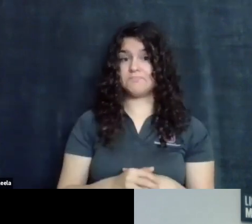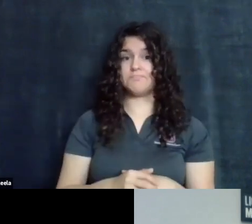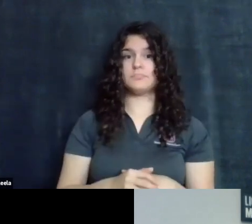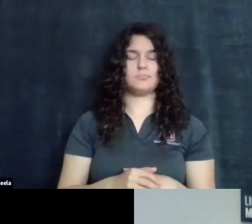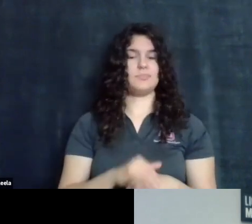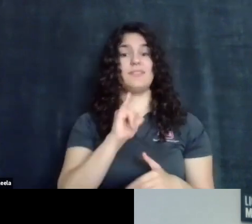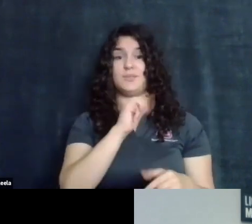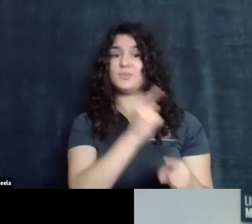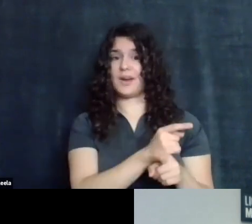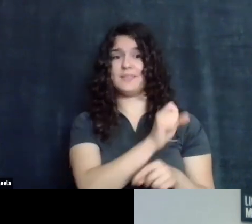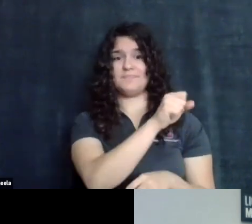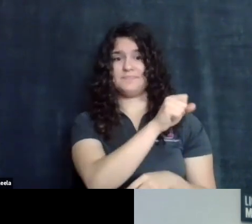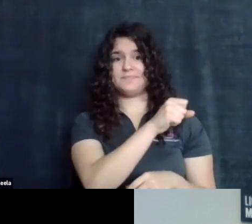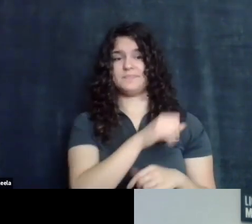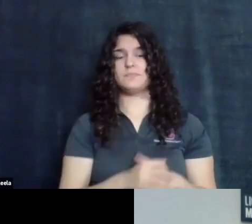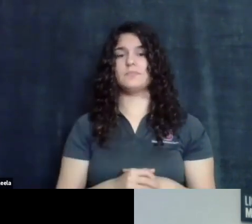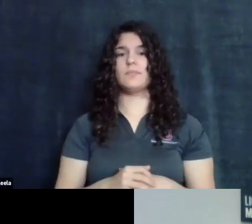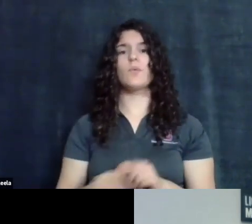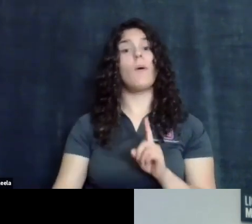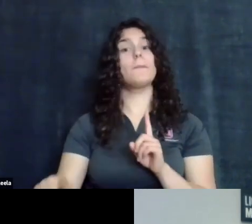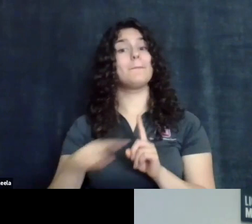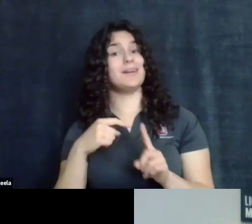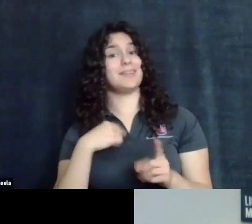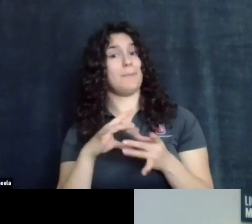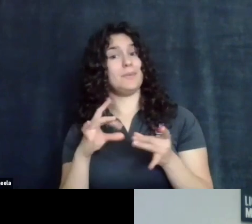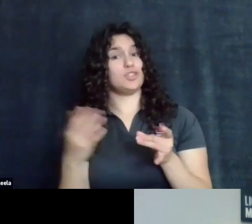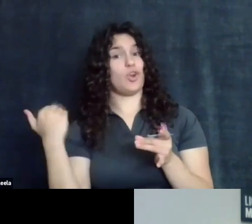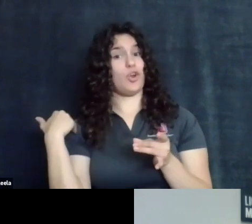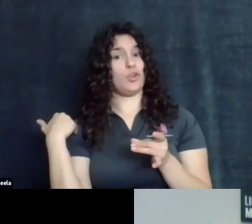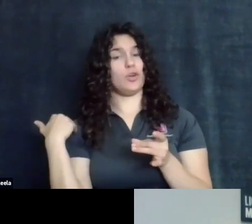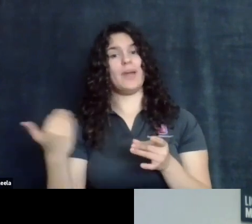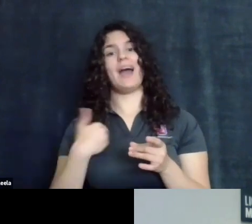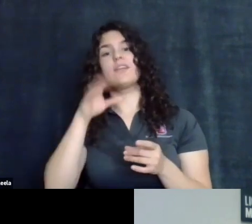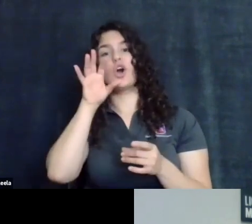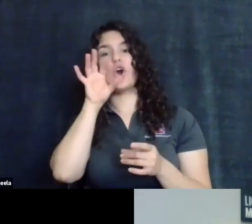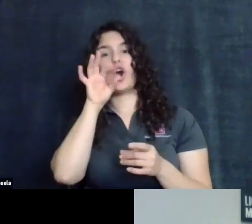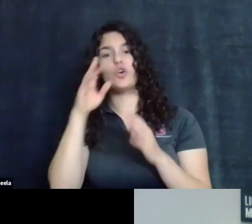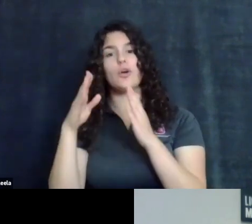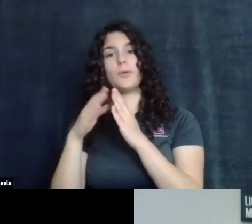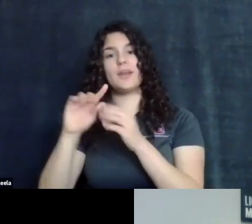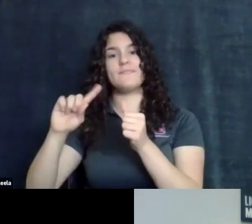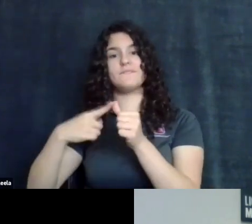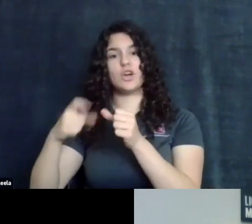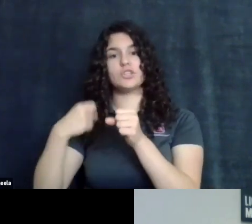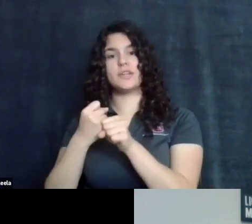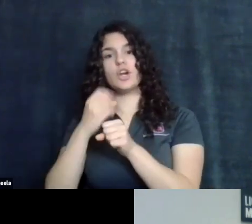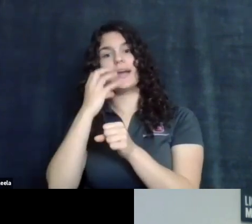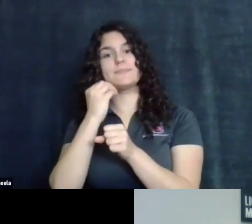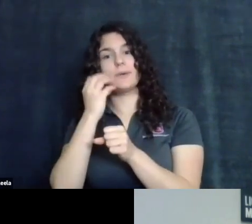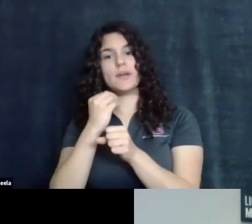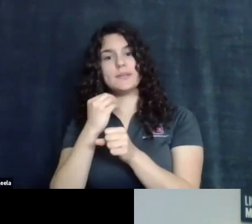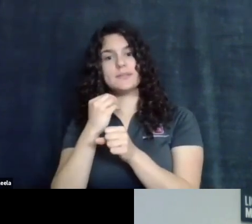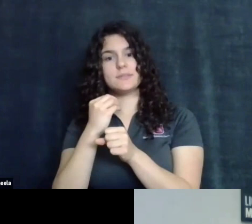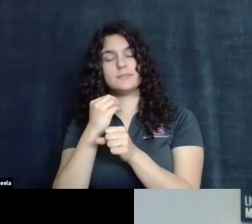That's right. And then, as I mentioned to you guys earlier, we have our Cardinal Community's first year experience course, but we also